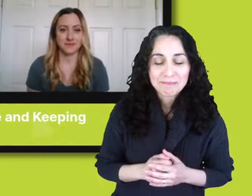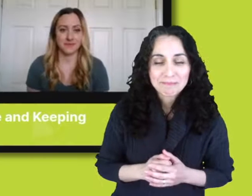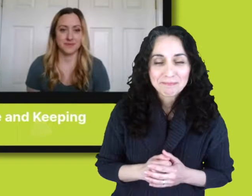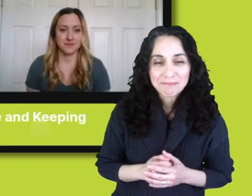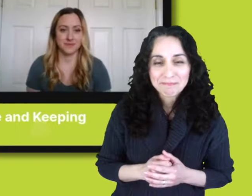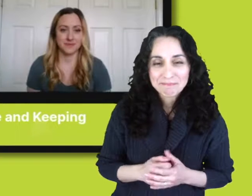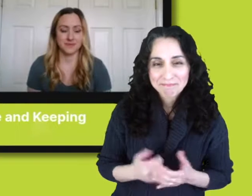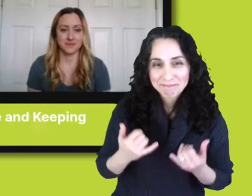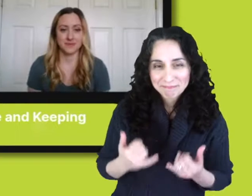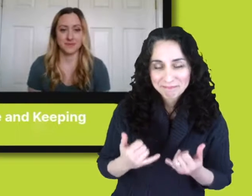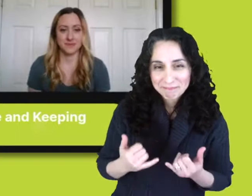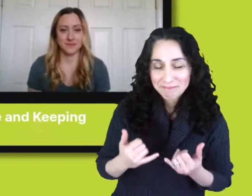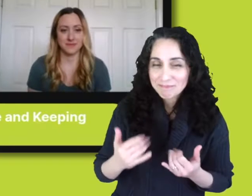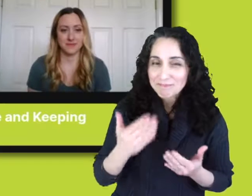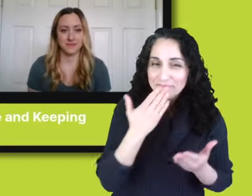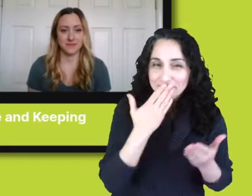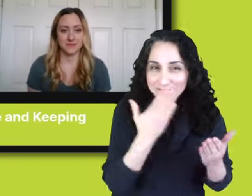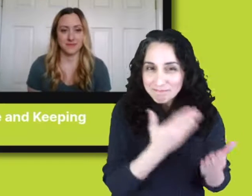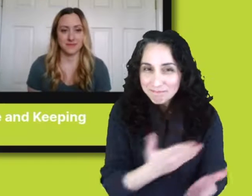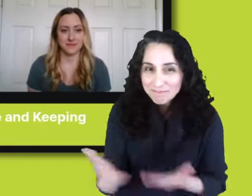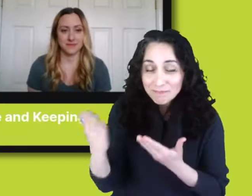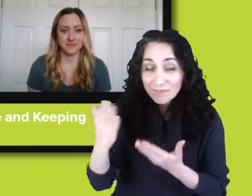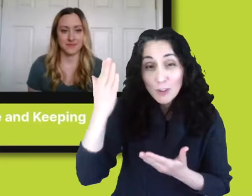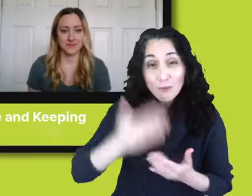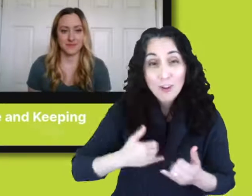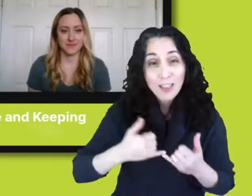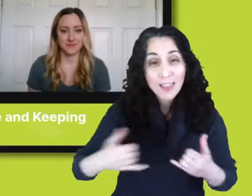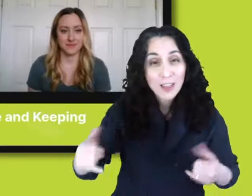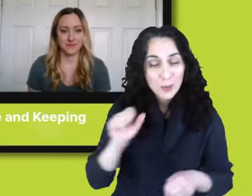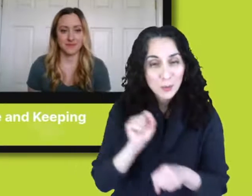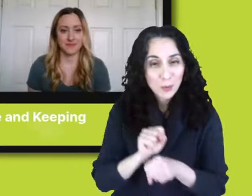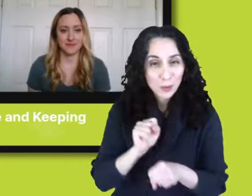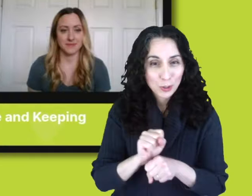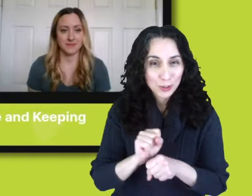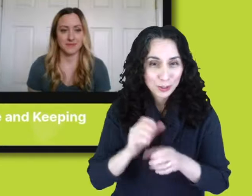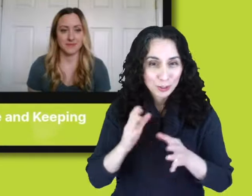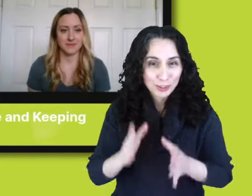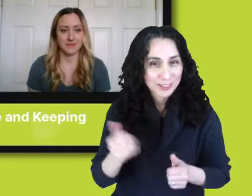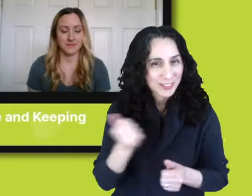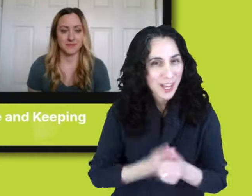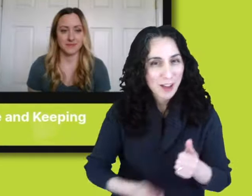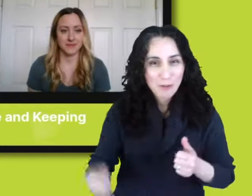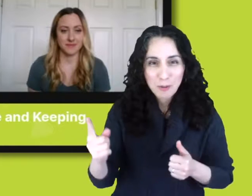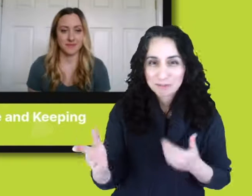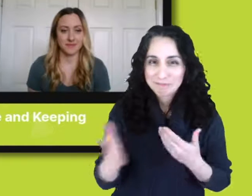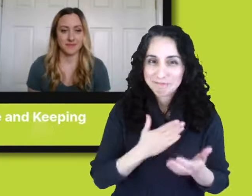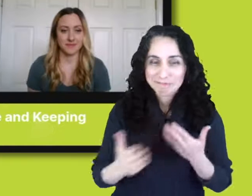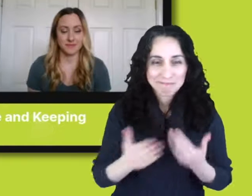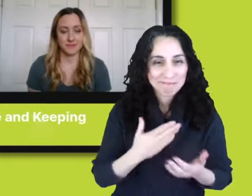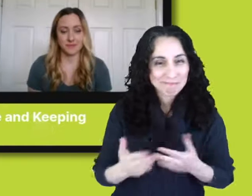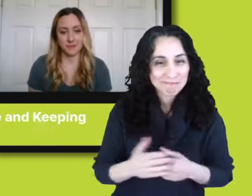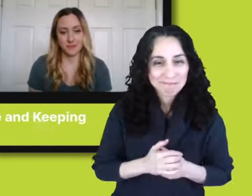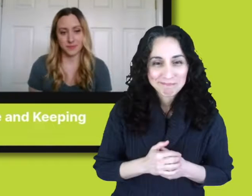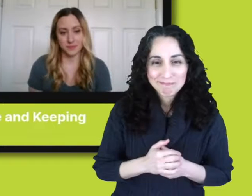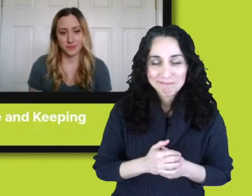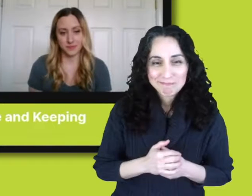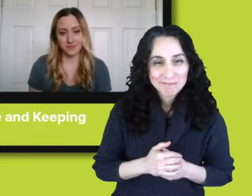to take this time to thank frontline workers, and that's everyone, whether you wear